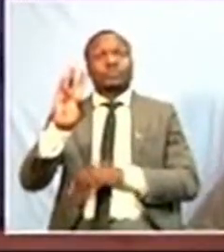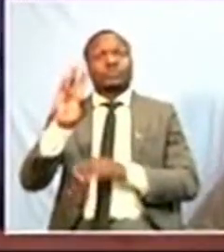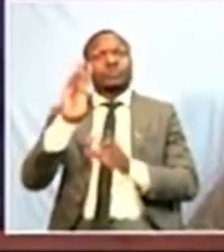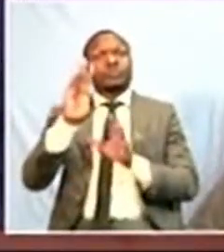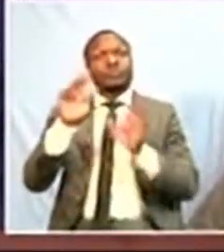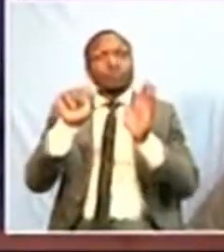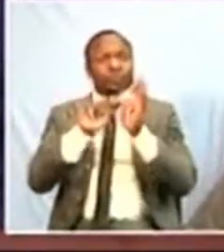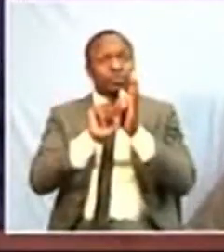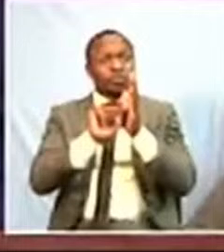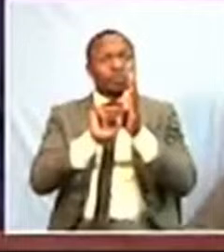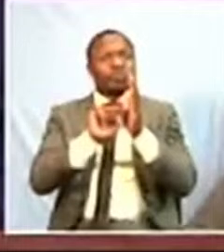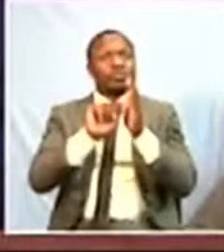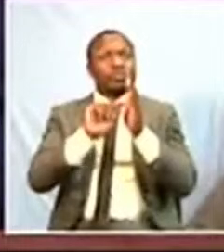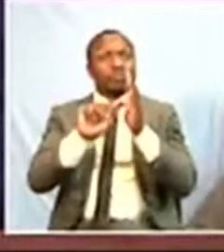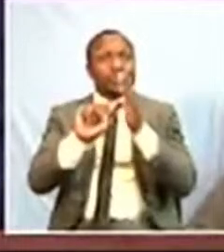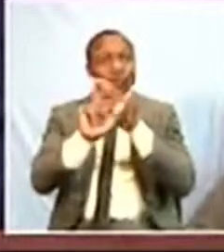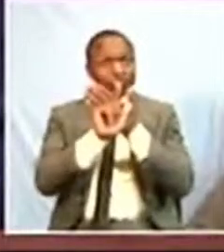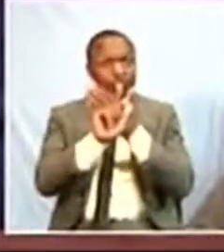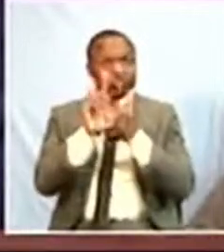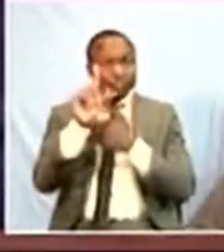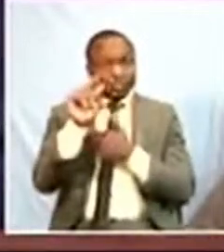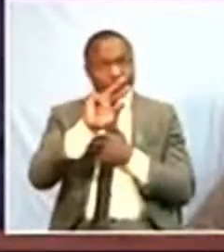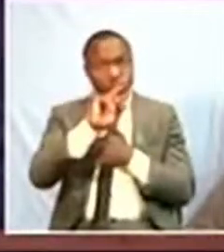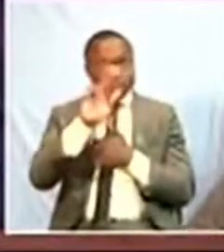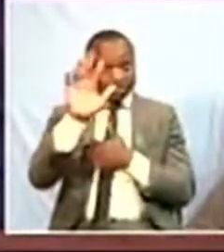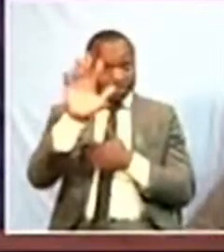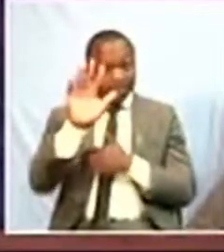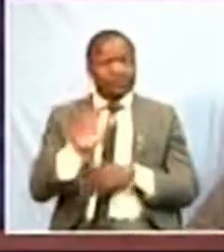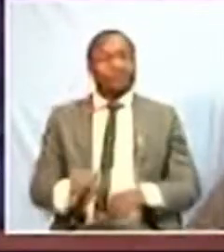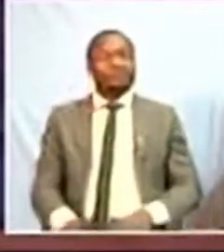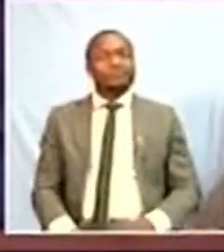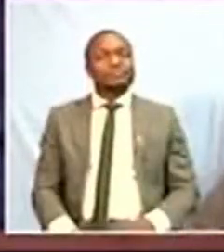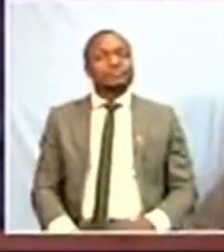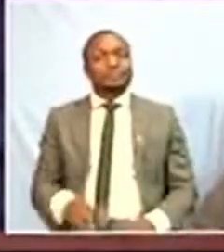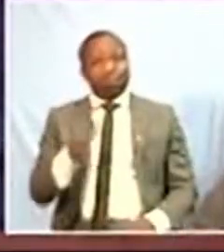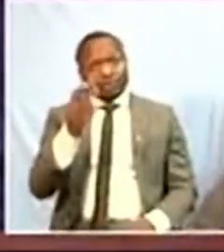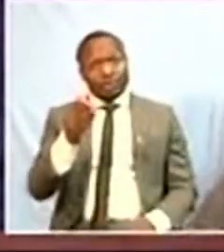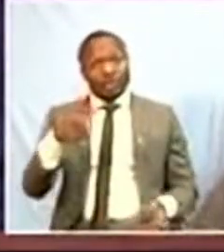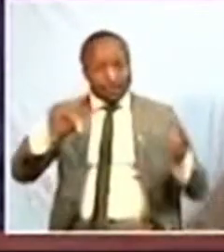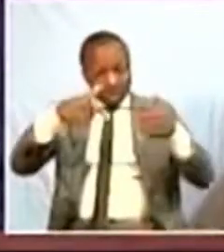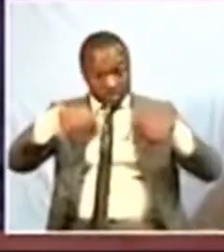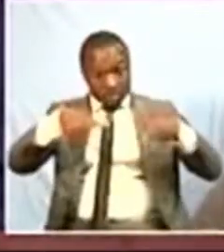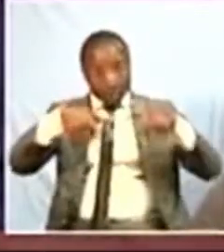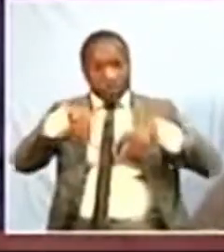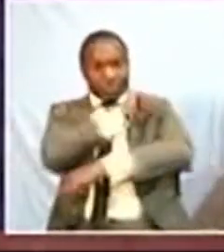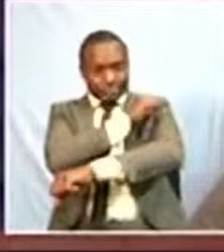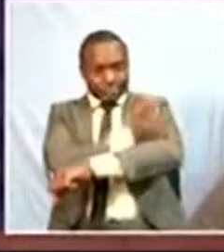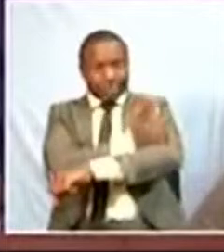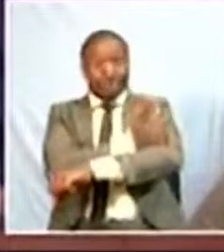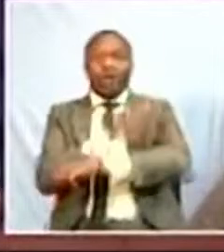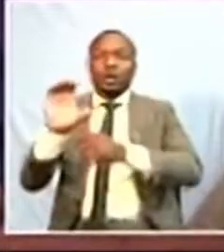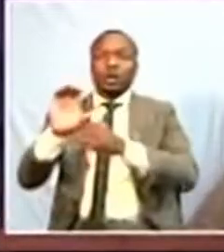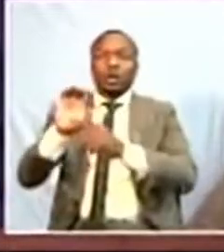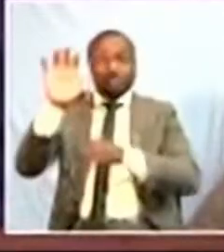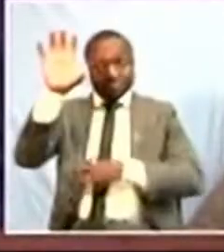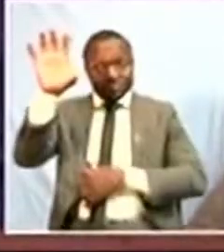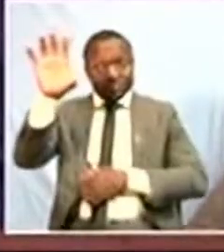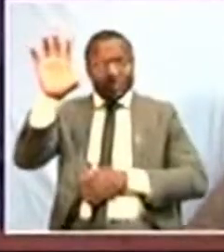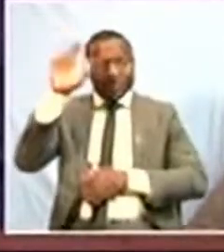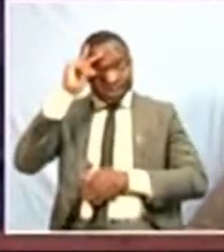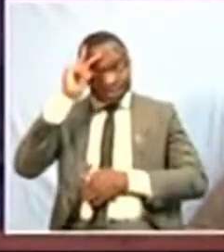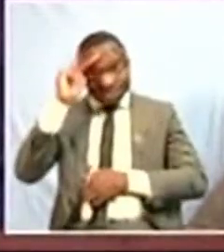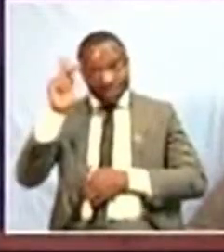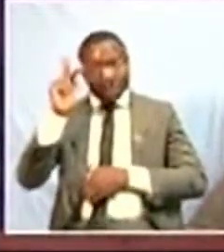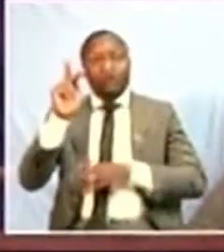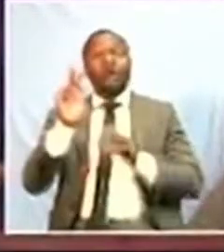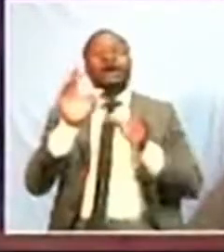April 2025. Thus, the local authority from the Copper Belt and thus the